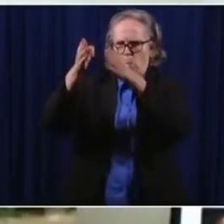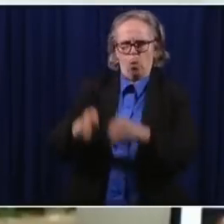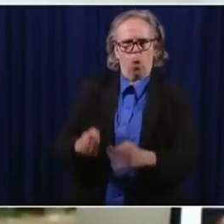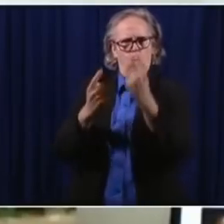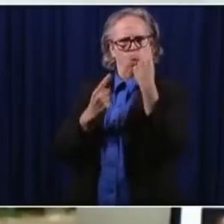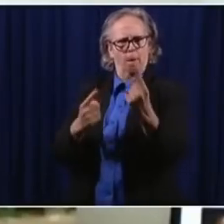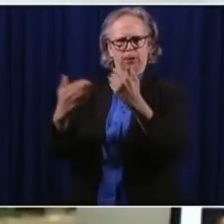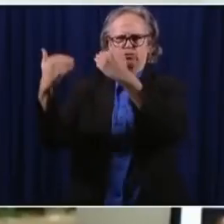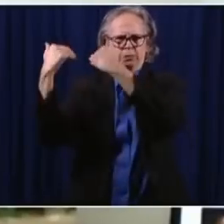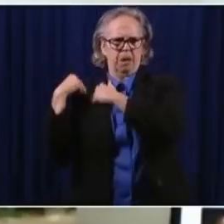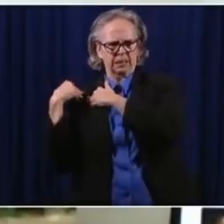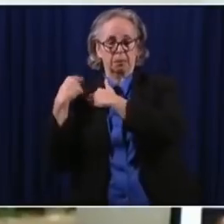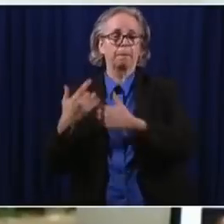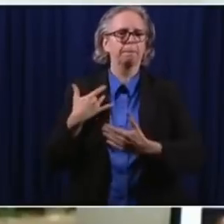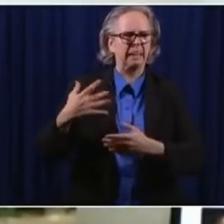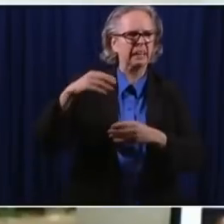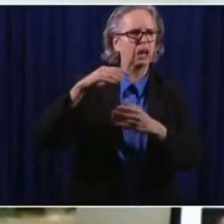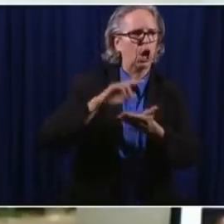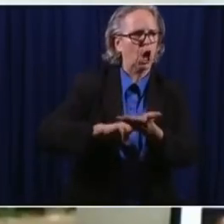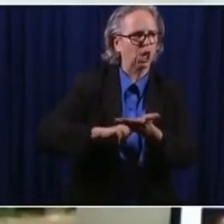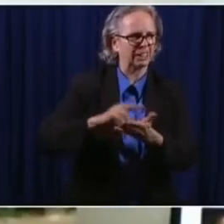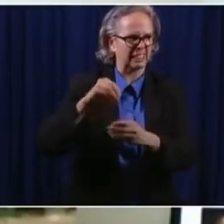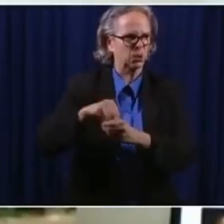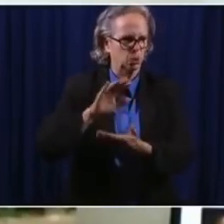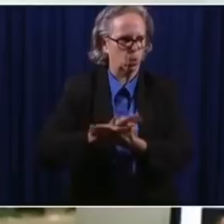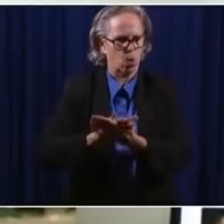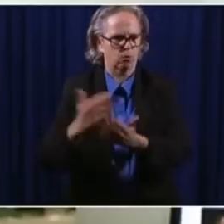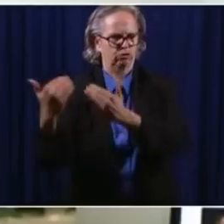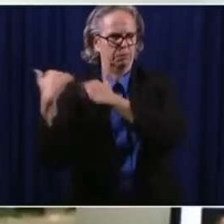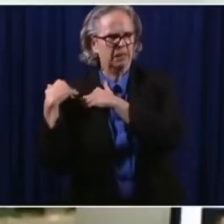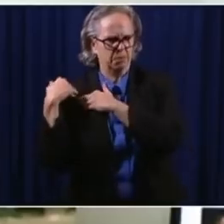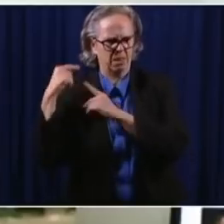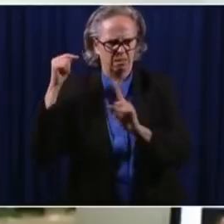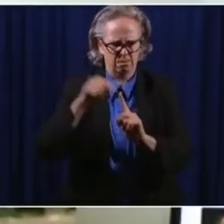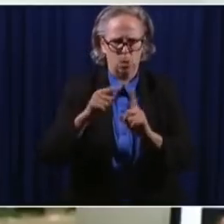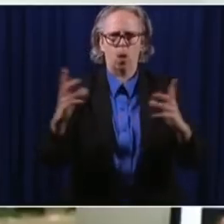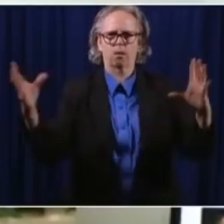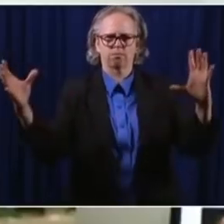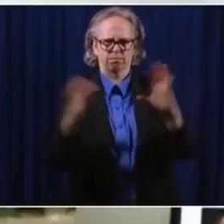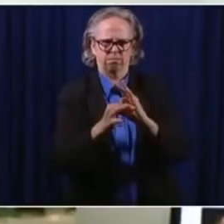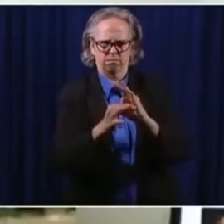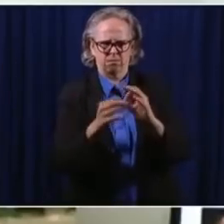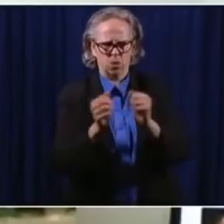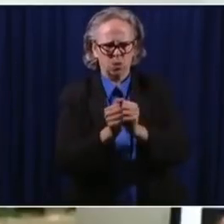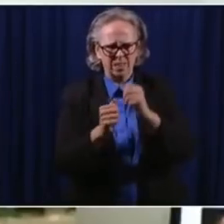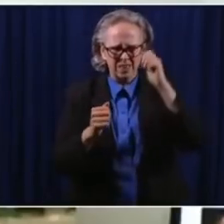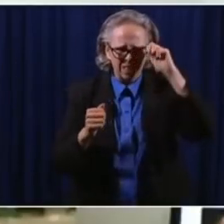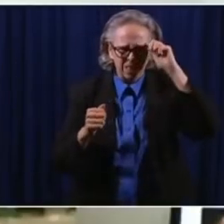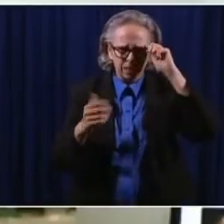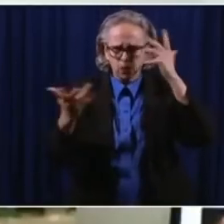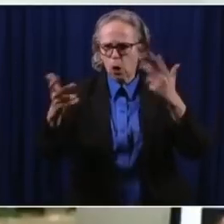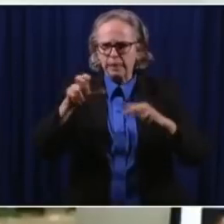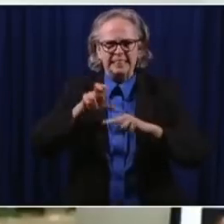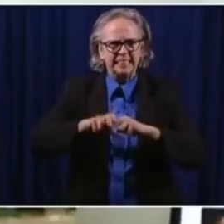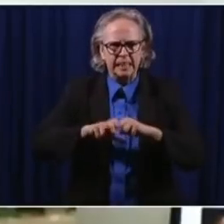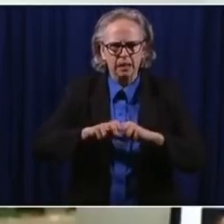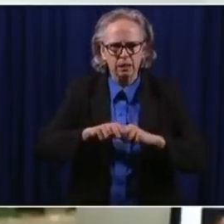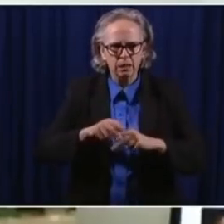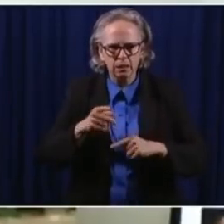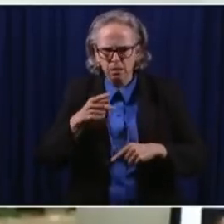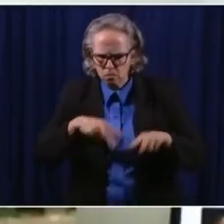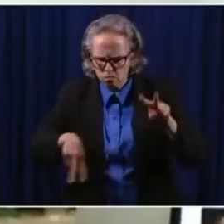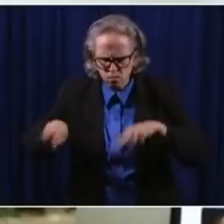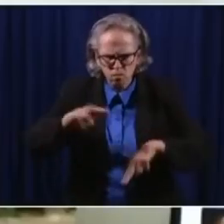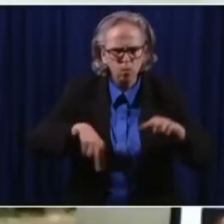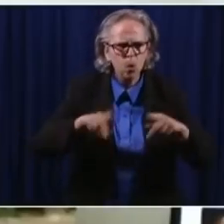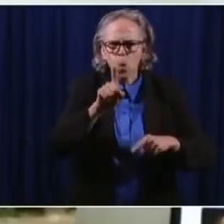very vital to this effort moving forward. And we'll look at seating charts. We'll see exactly who has spent